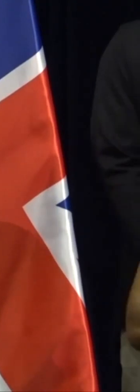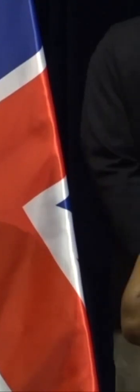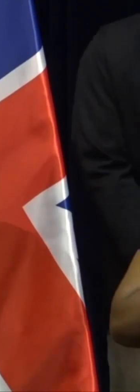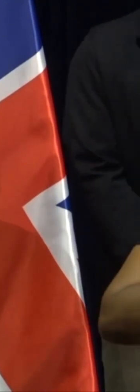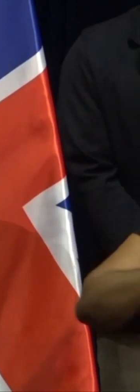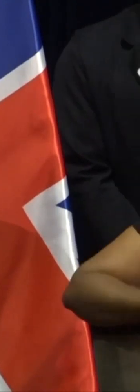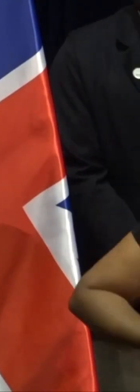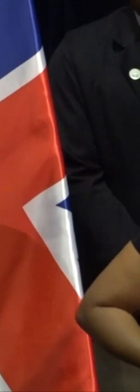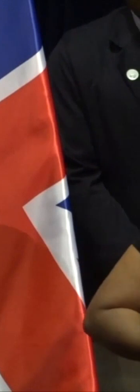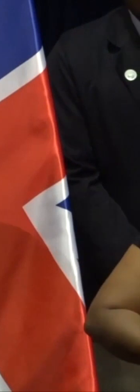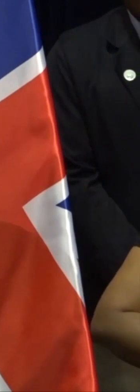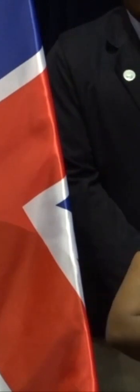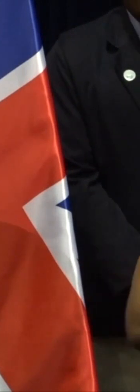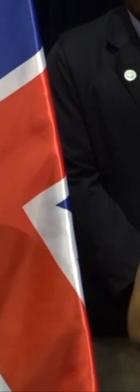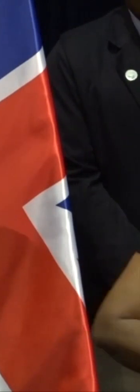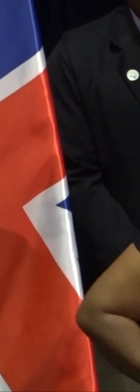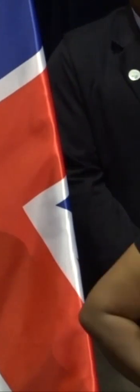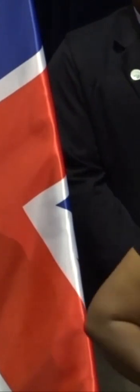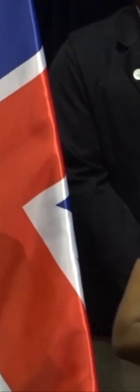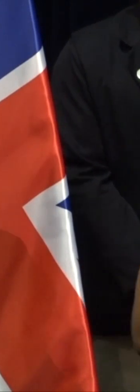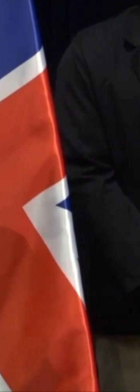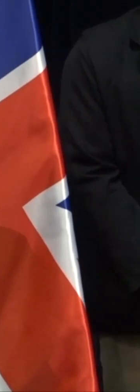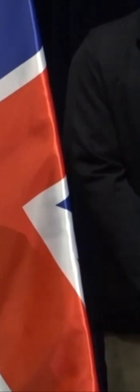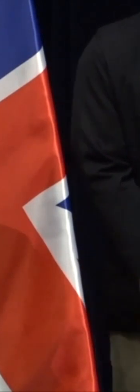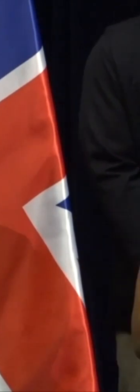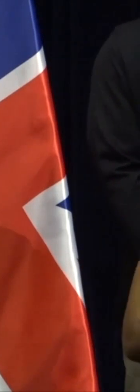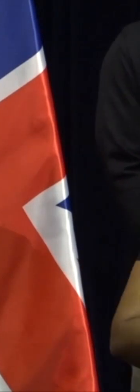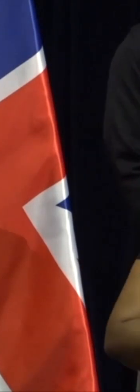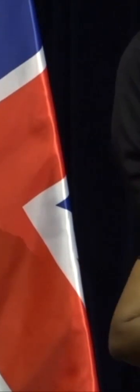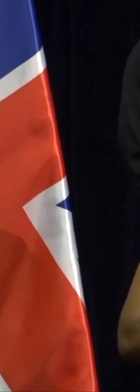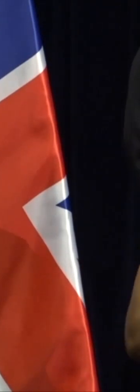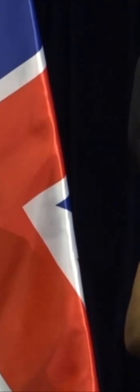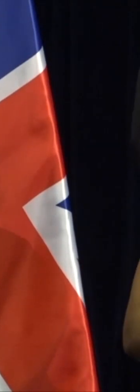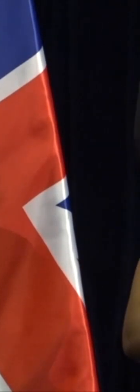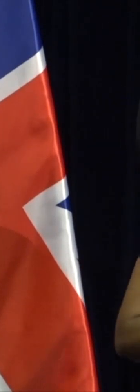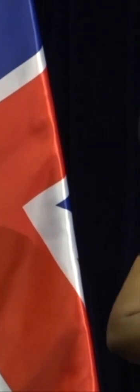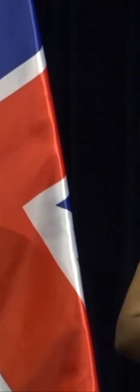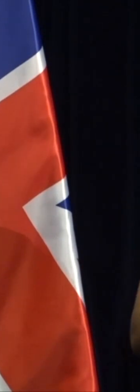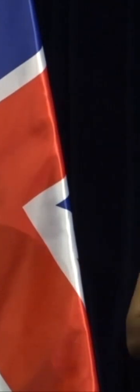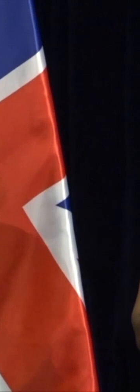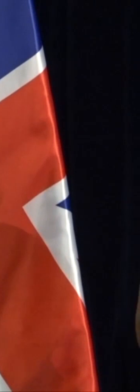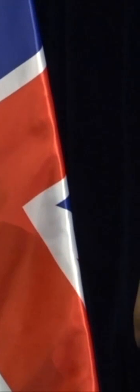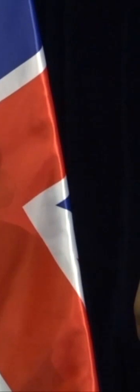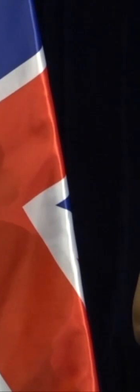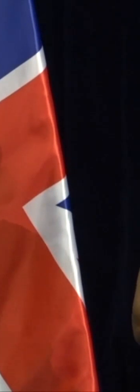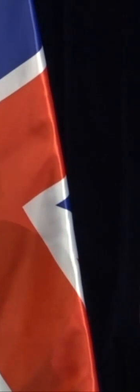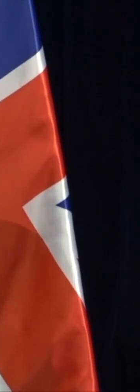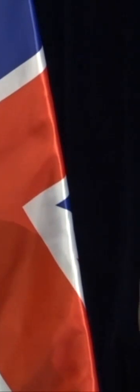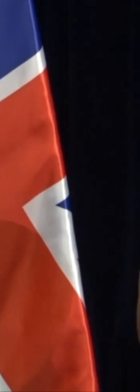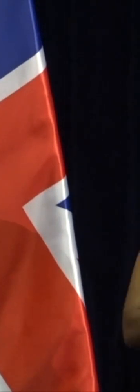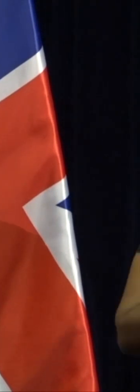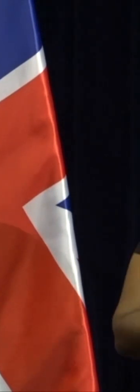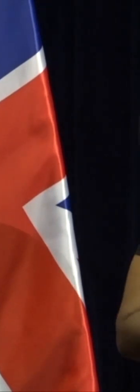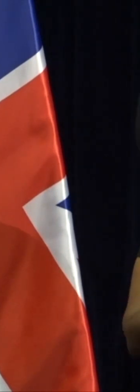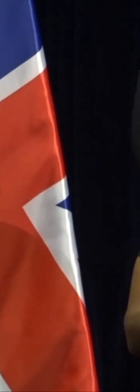and I wish you all the very best of luck as you continue your studies and your work. Your efforts now will help to make a positive future for